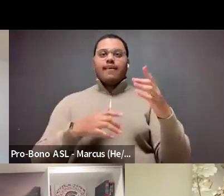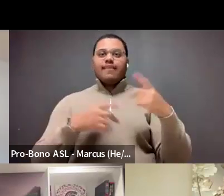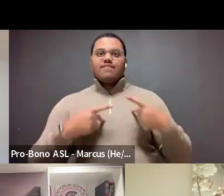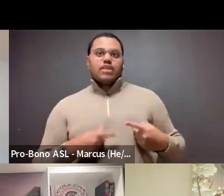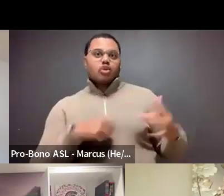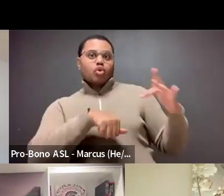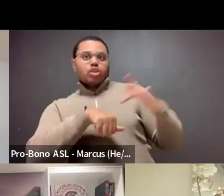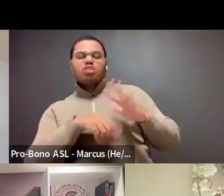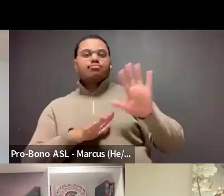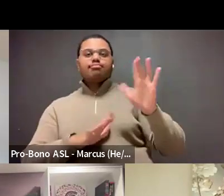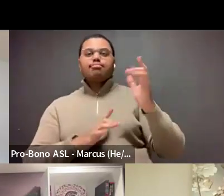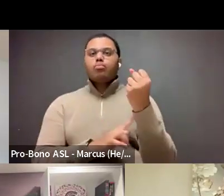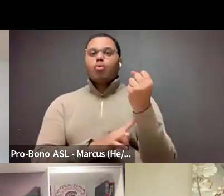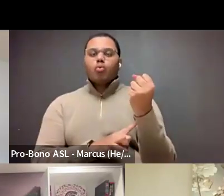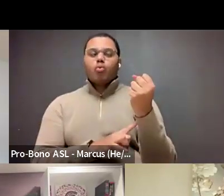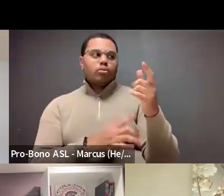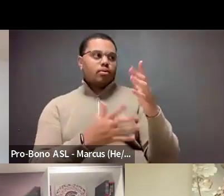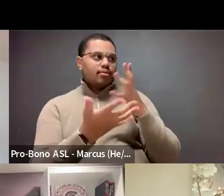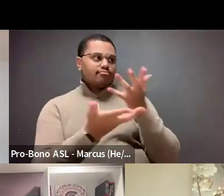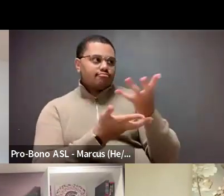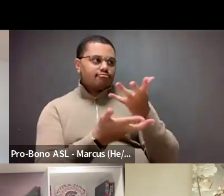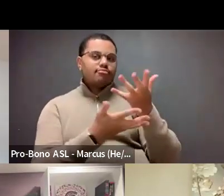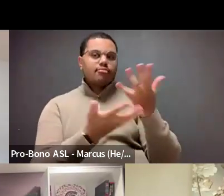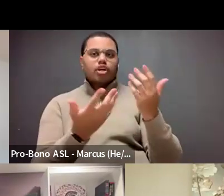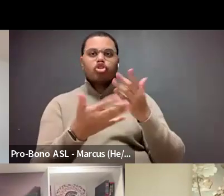discussing boundaries, sharing your own boundaries,